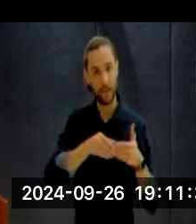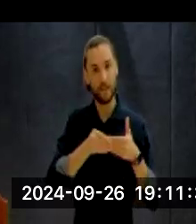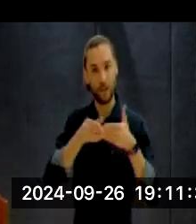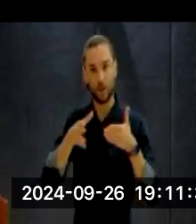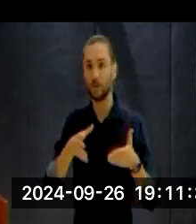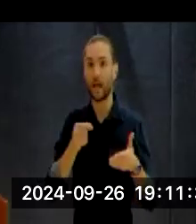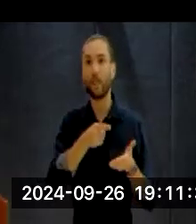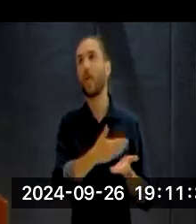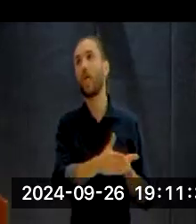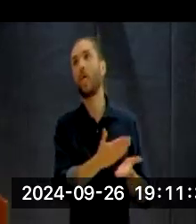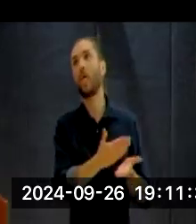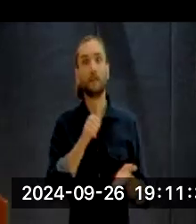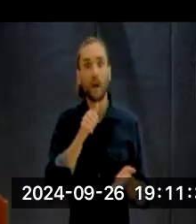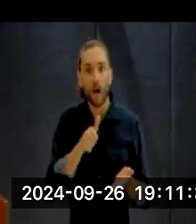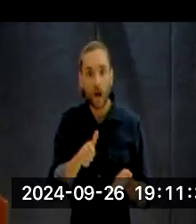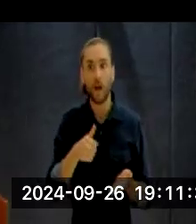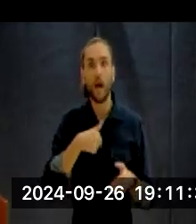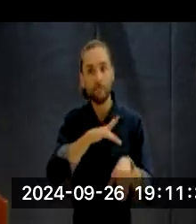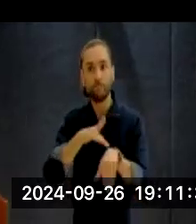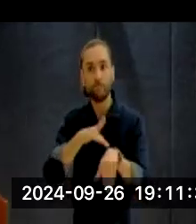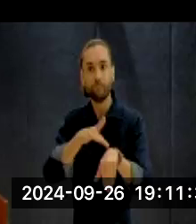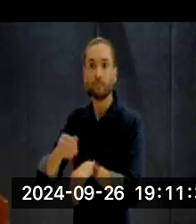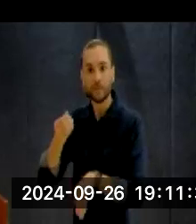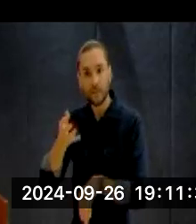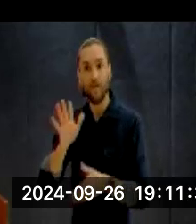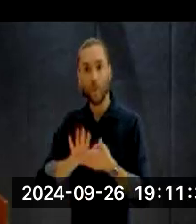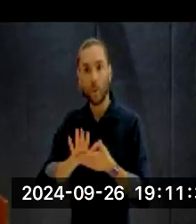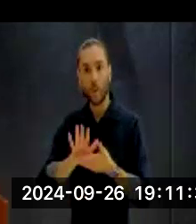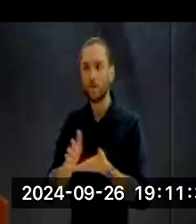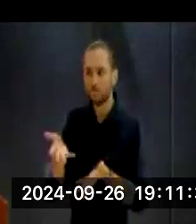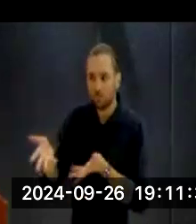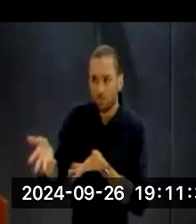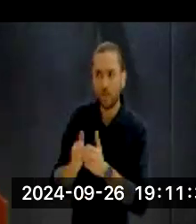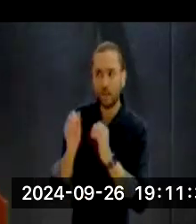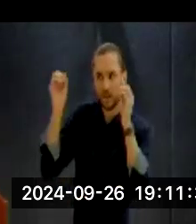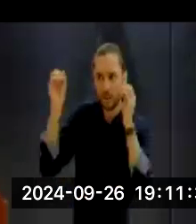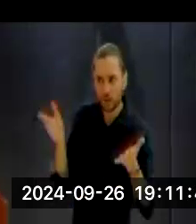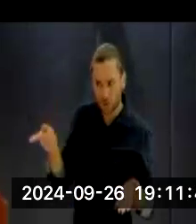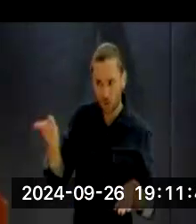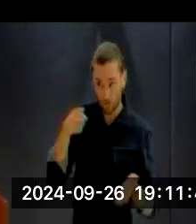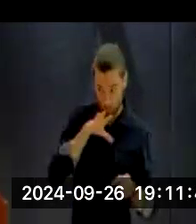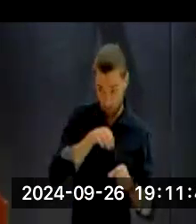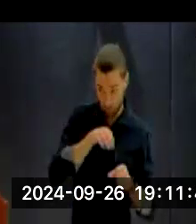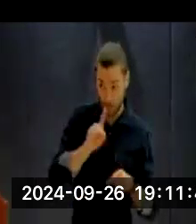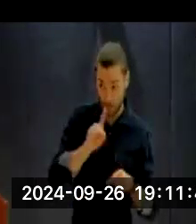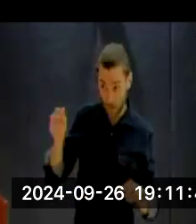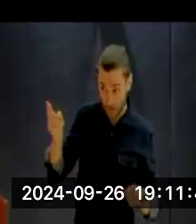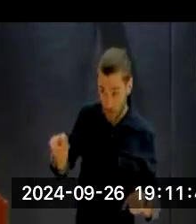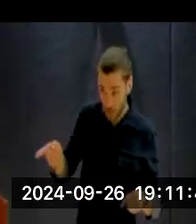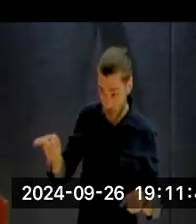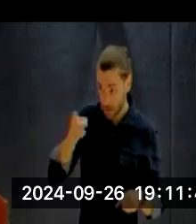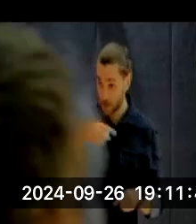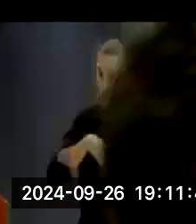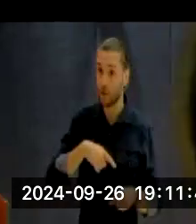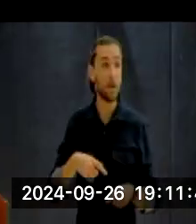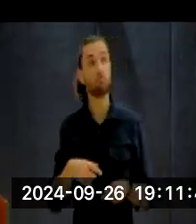not. I've actually went to several different schools and I asked teachers and I said, hey, are you teaching disability history? And they